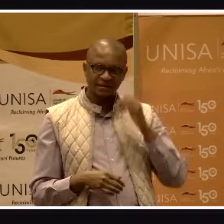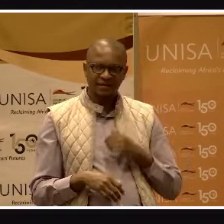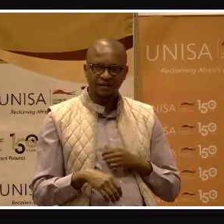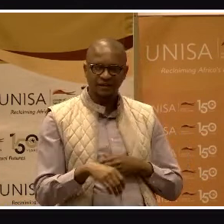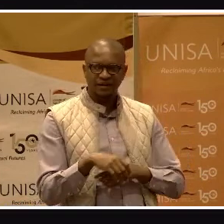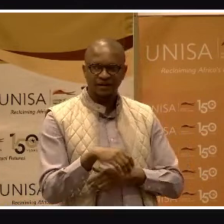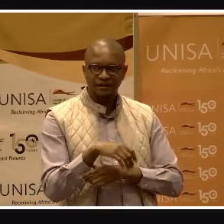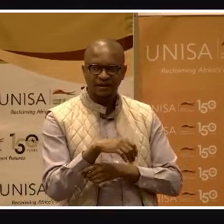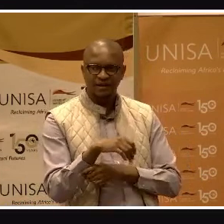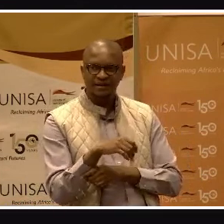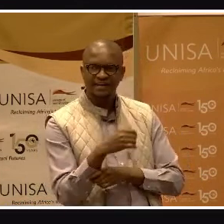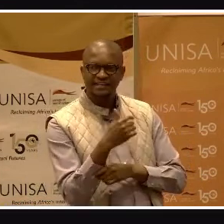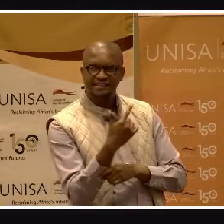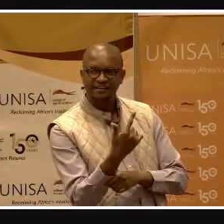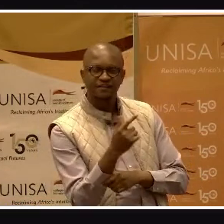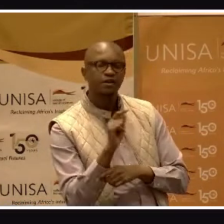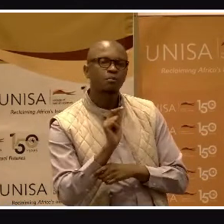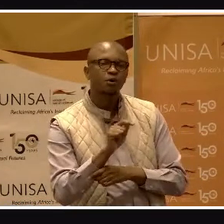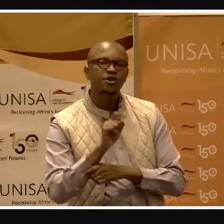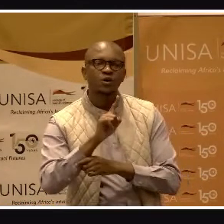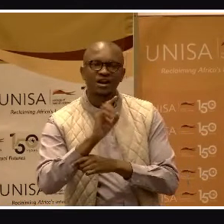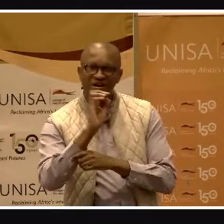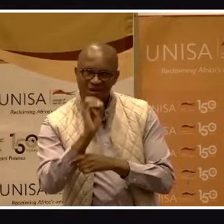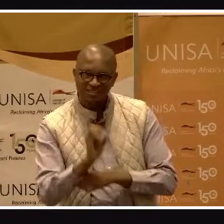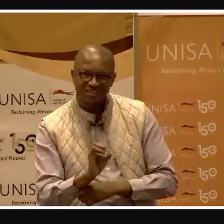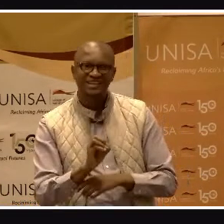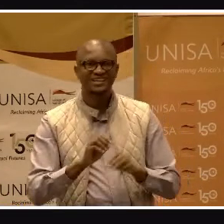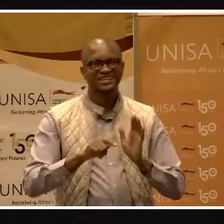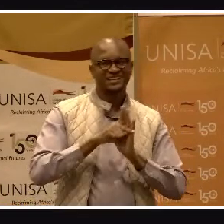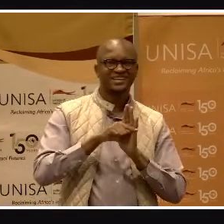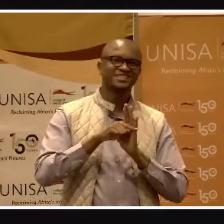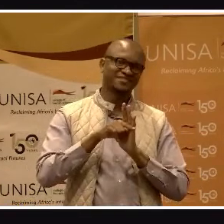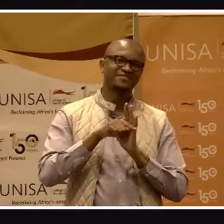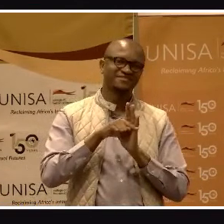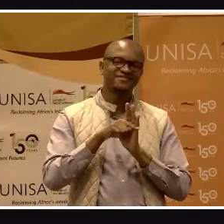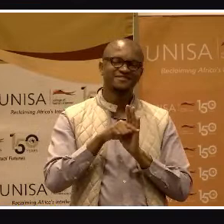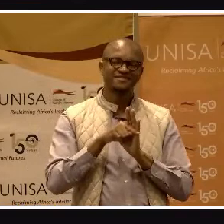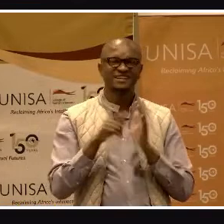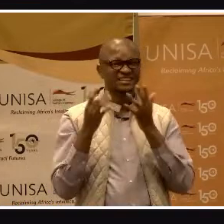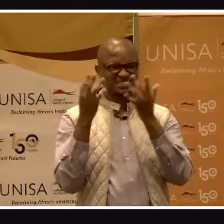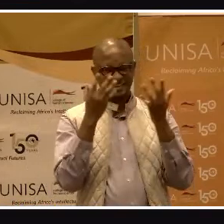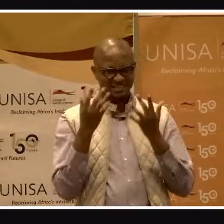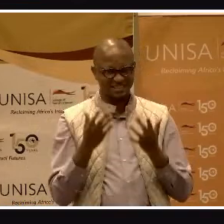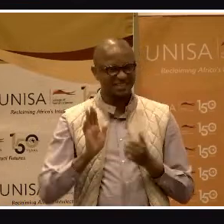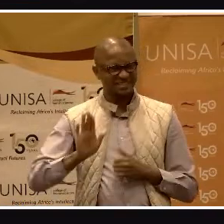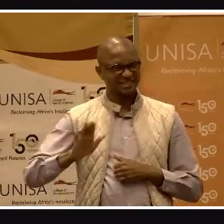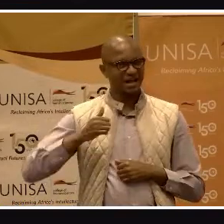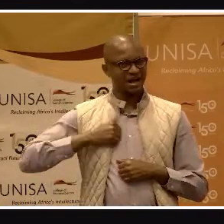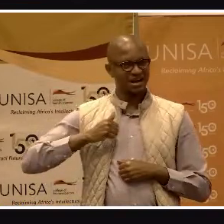or 7.1% from 2016. Okay? That is Statistics Canada.